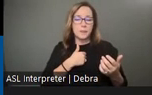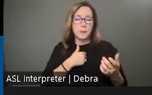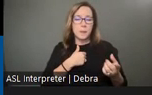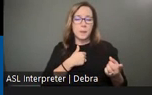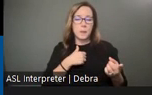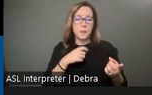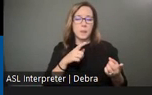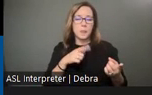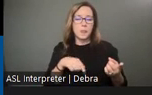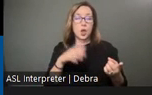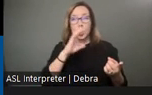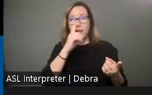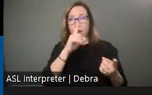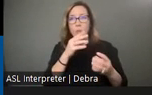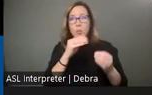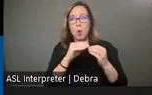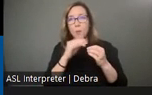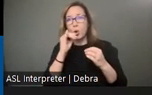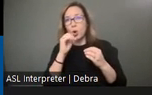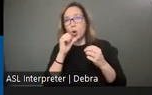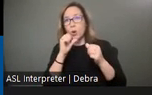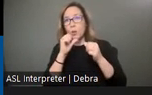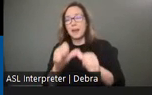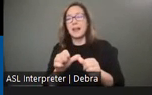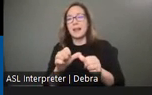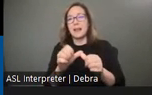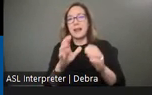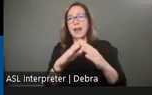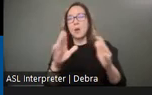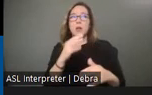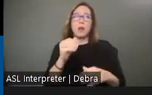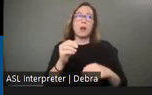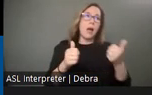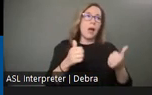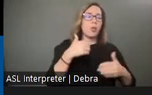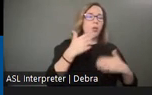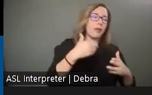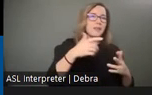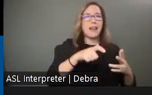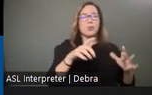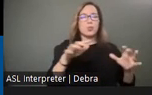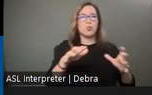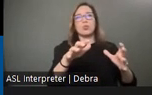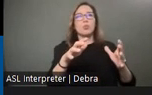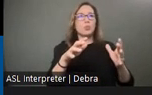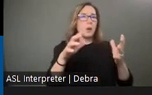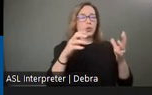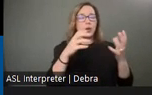more permanent housing among numerous other steps they are undertaking for their recovery.